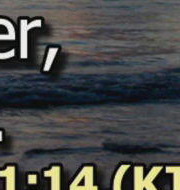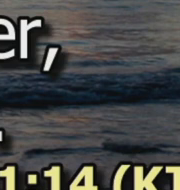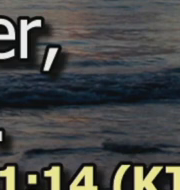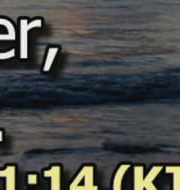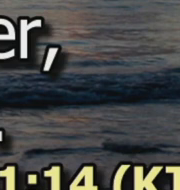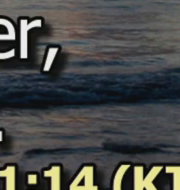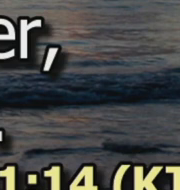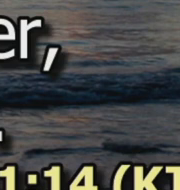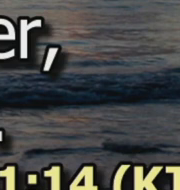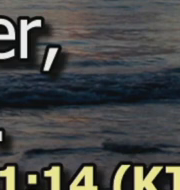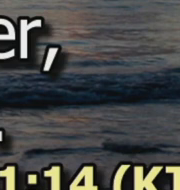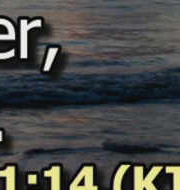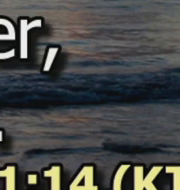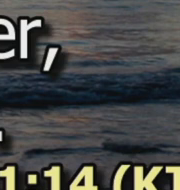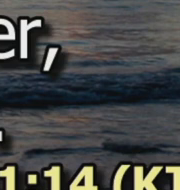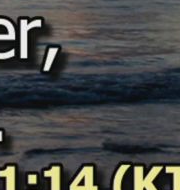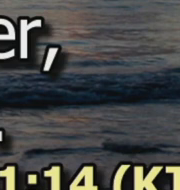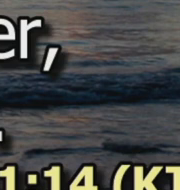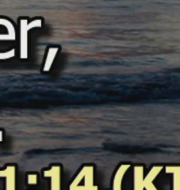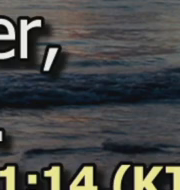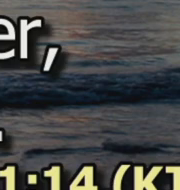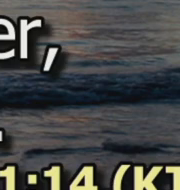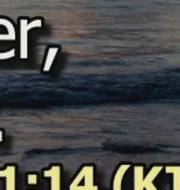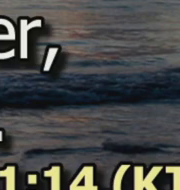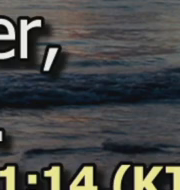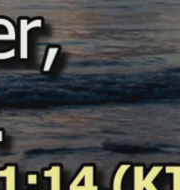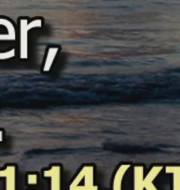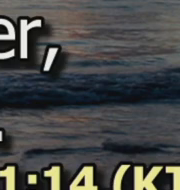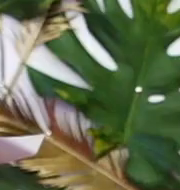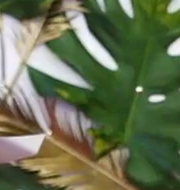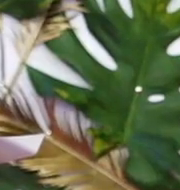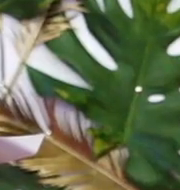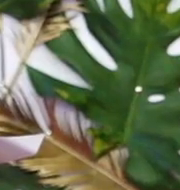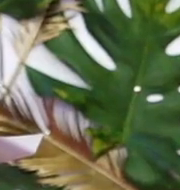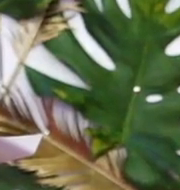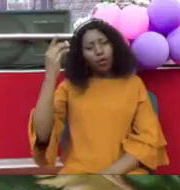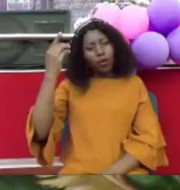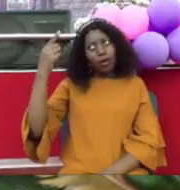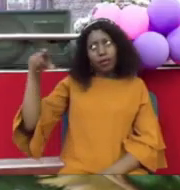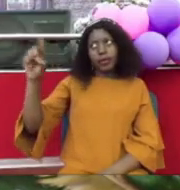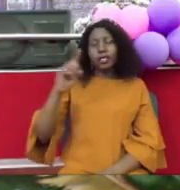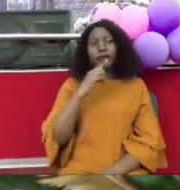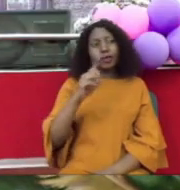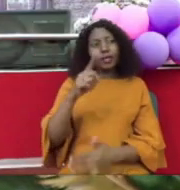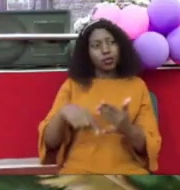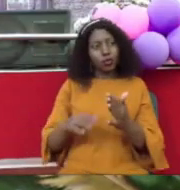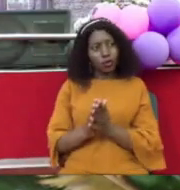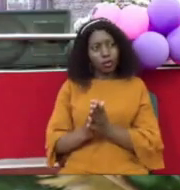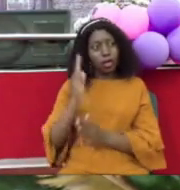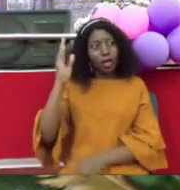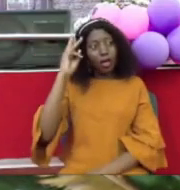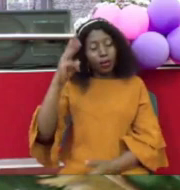thy Redeemer, the Holy One of Israel. God himself says, I will help you. Anasema atakusaidia Mungu. I